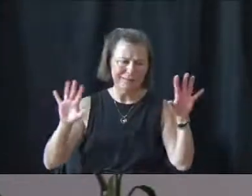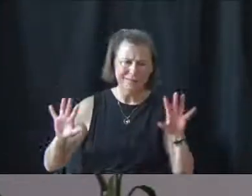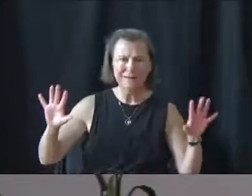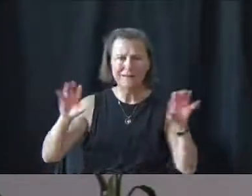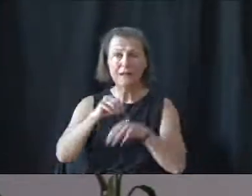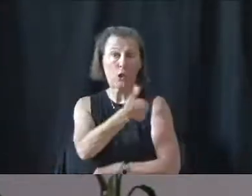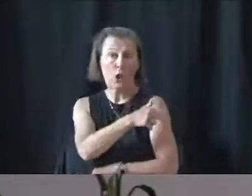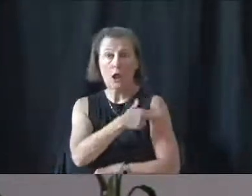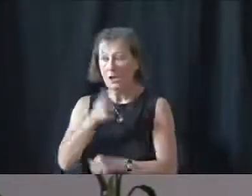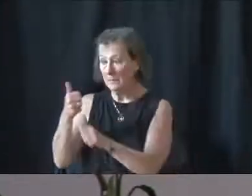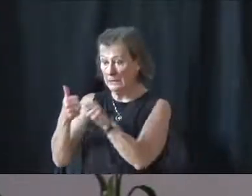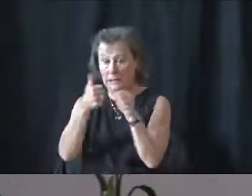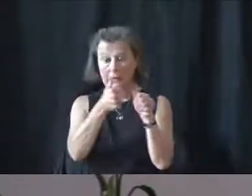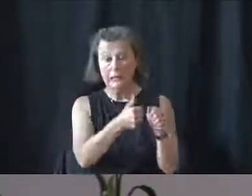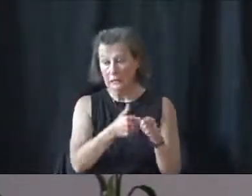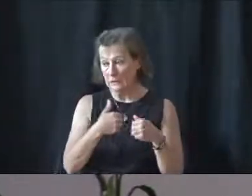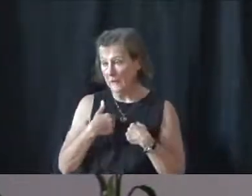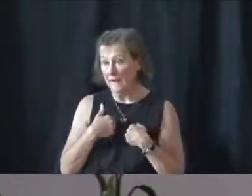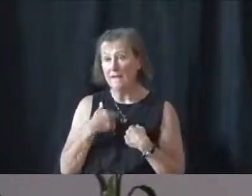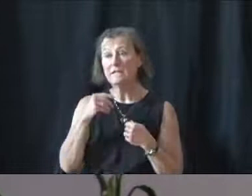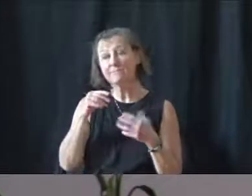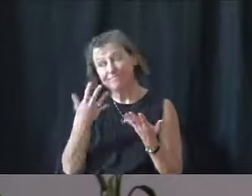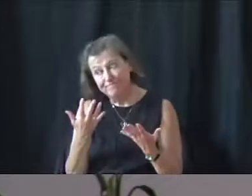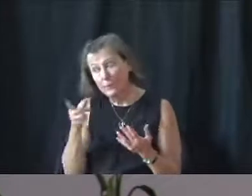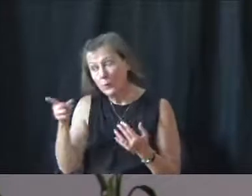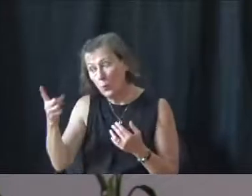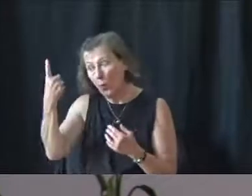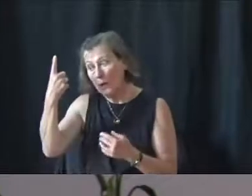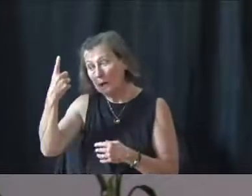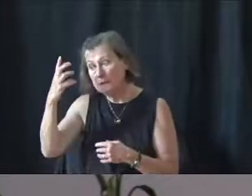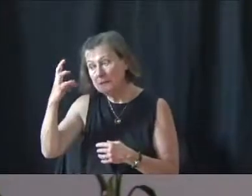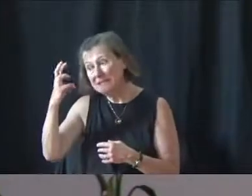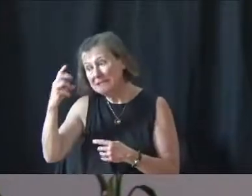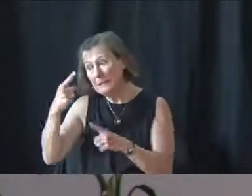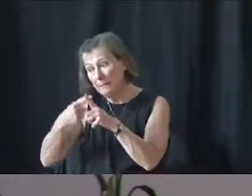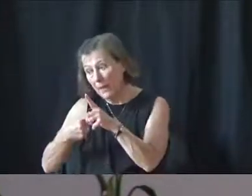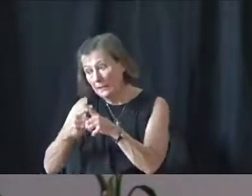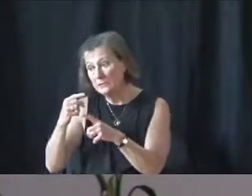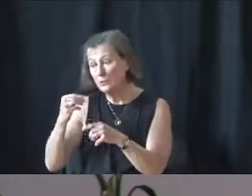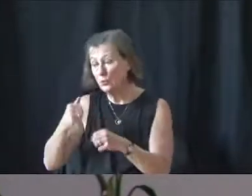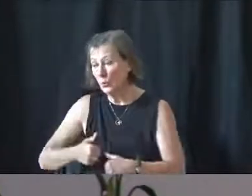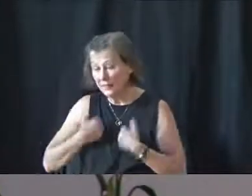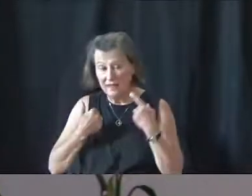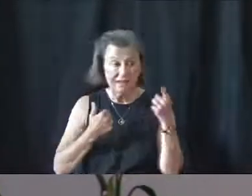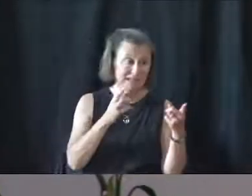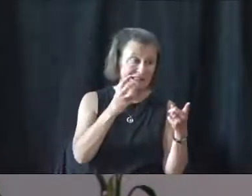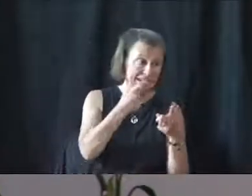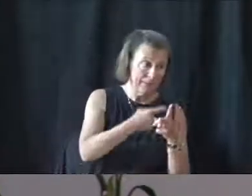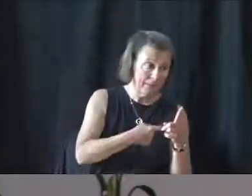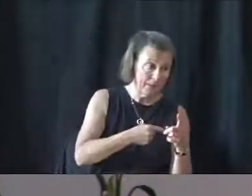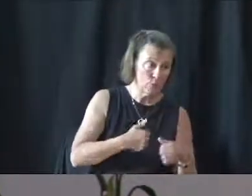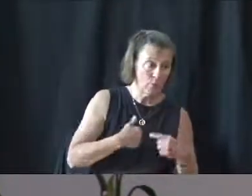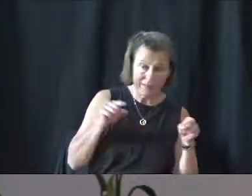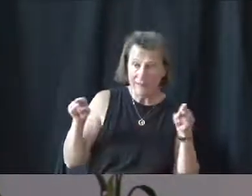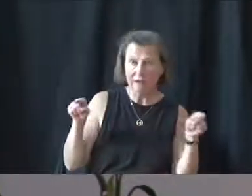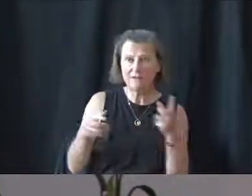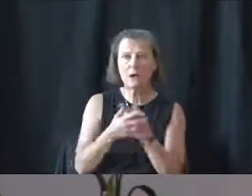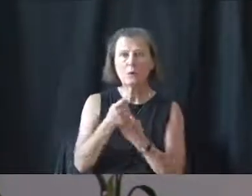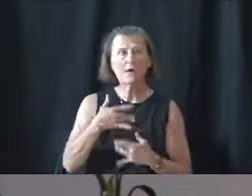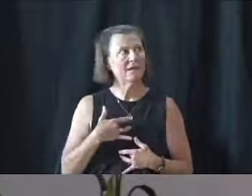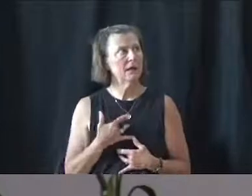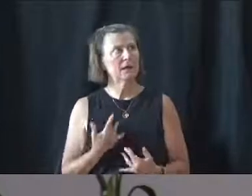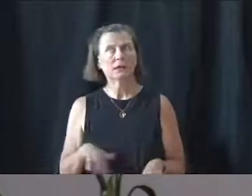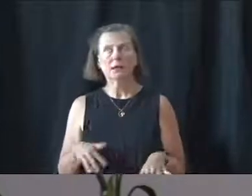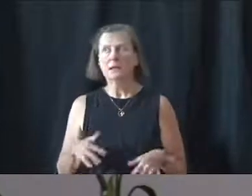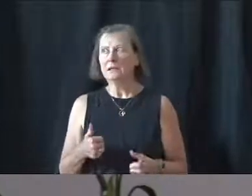a prognosis of 6 months to a year to live. And they both feel that in some sense life